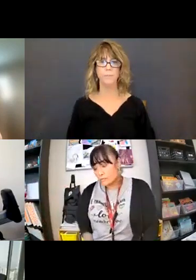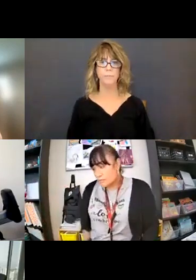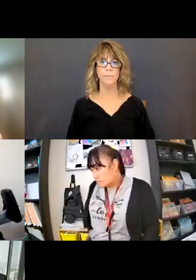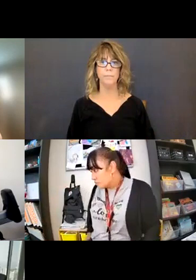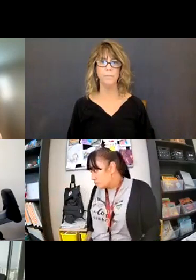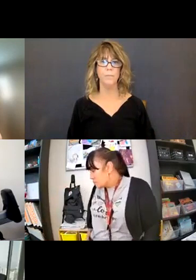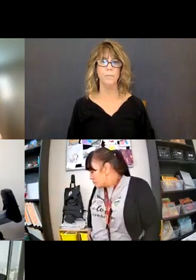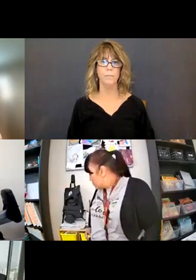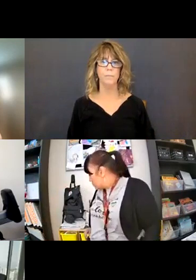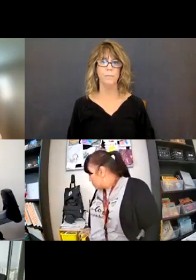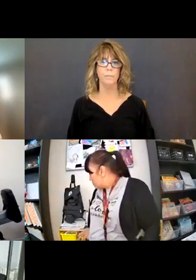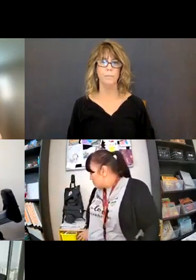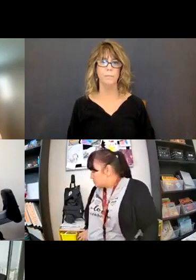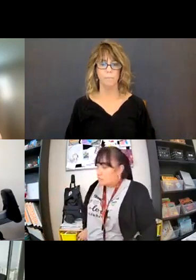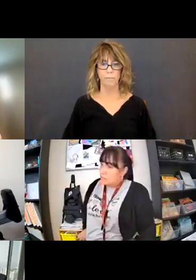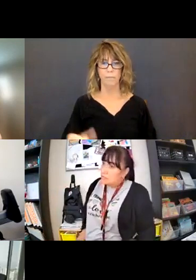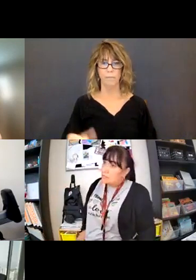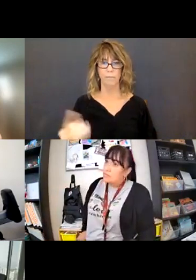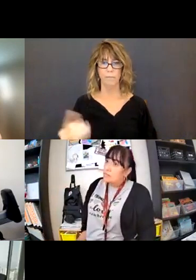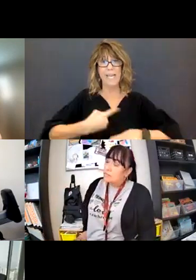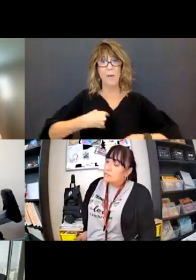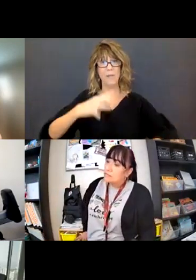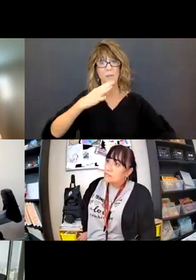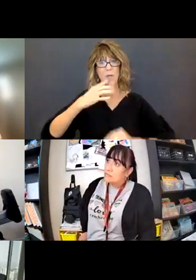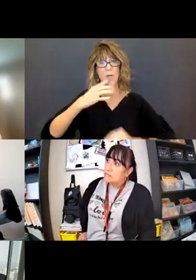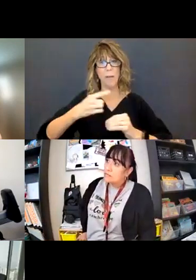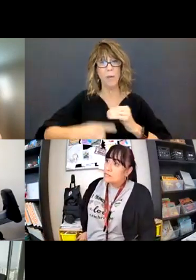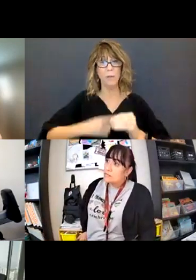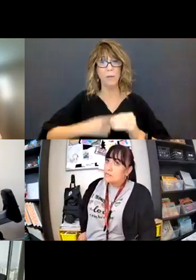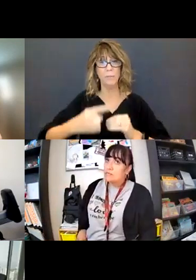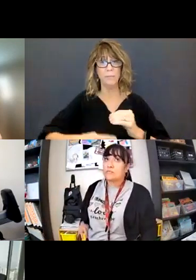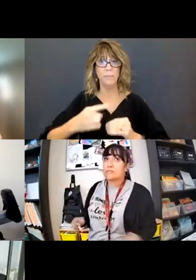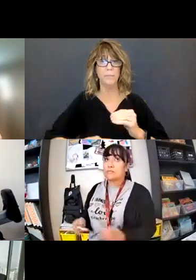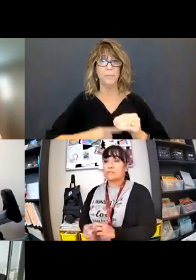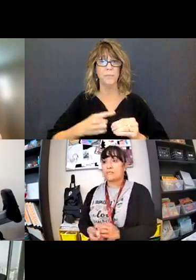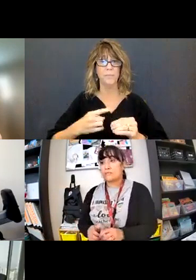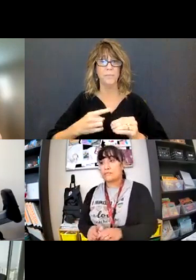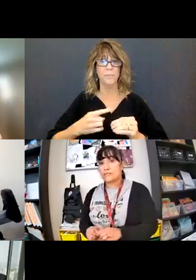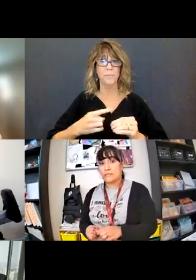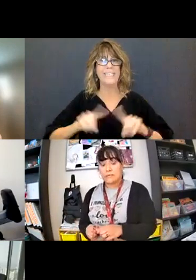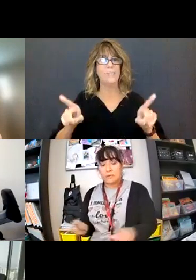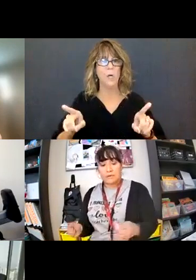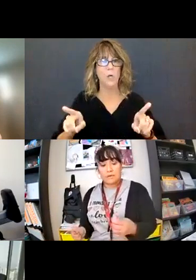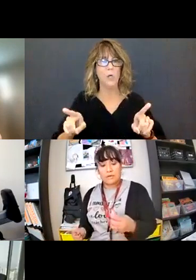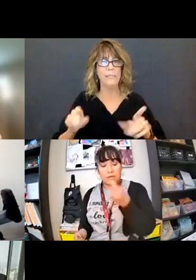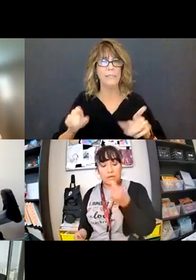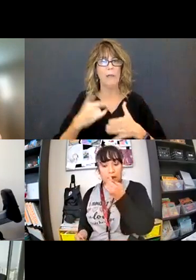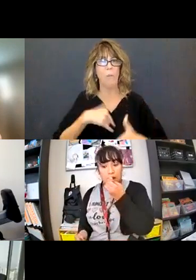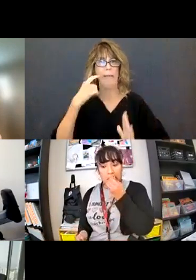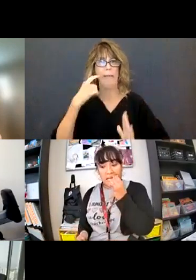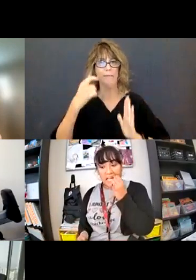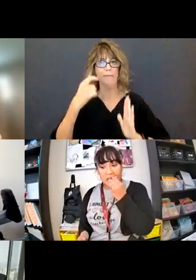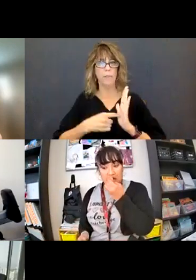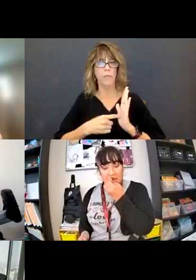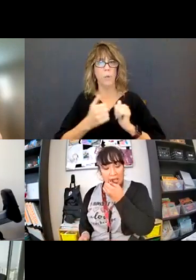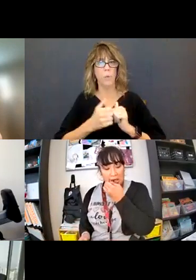So today I'd just like to speak about the disparities we've seen in the response